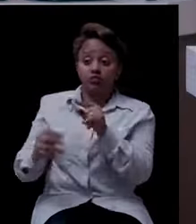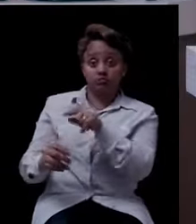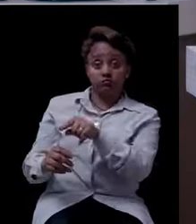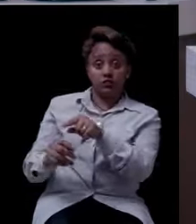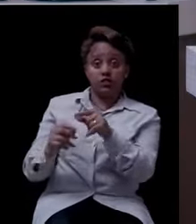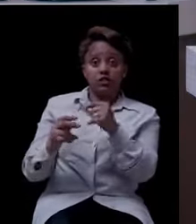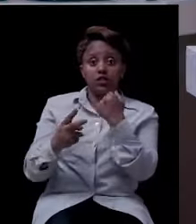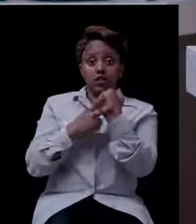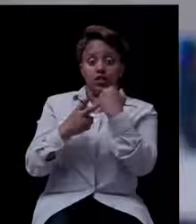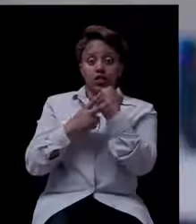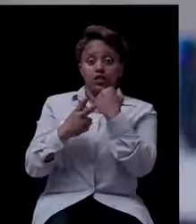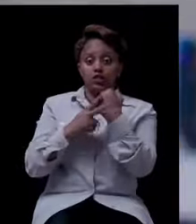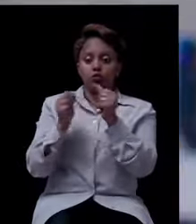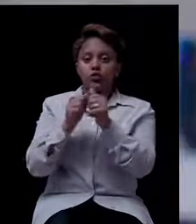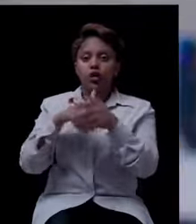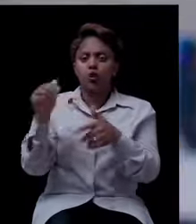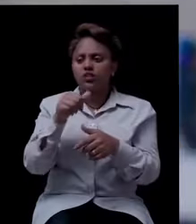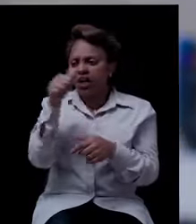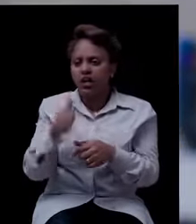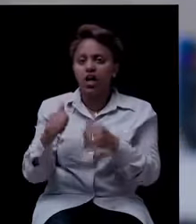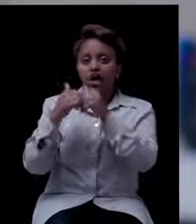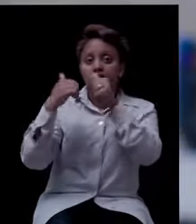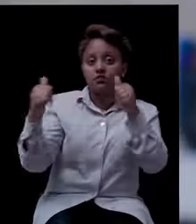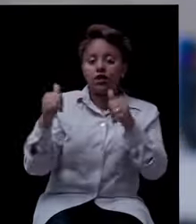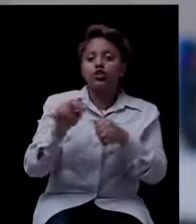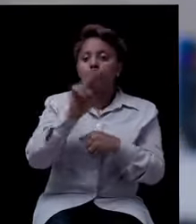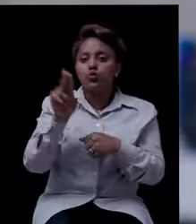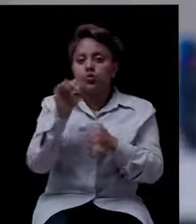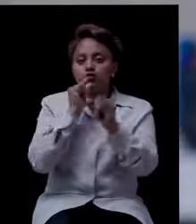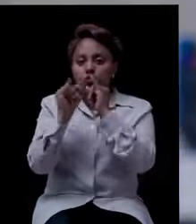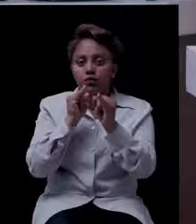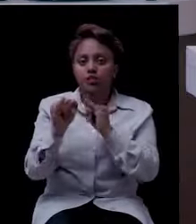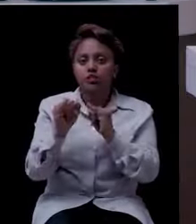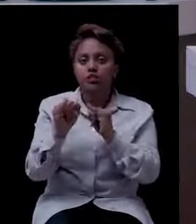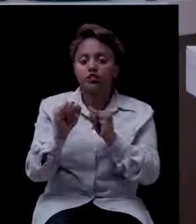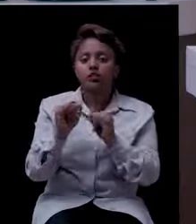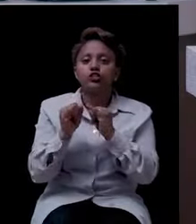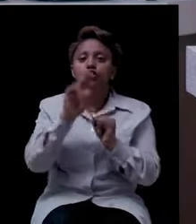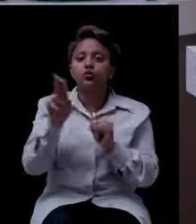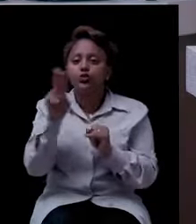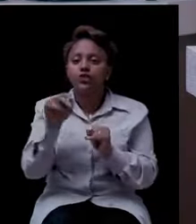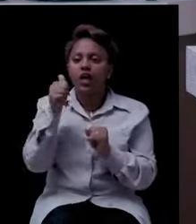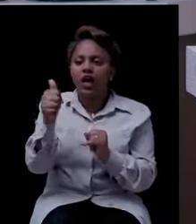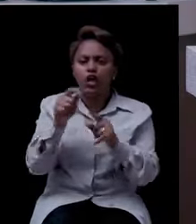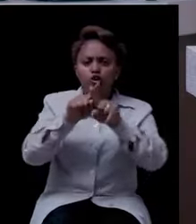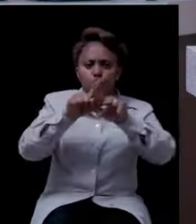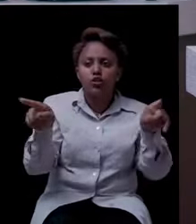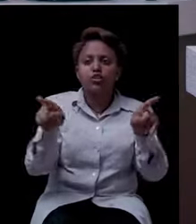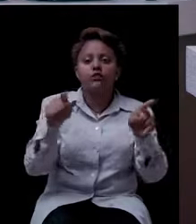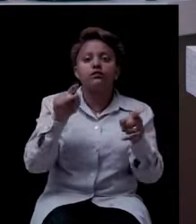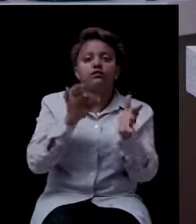of using your actual name, your transaction is recorded without any identifying information using a